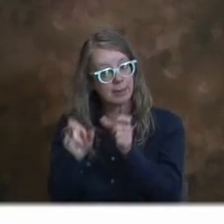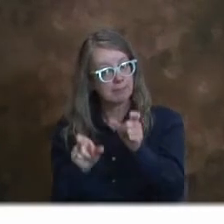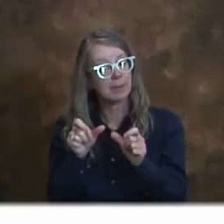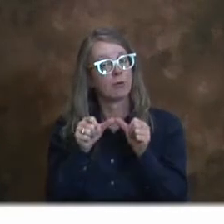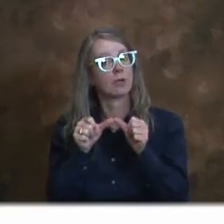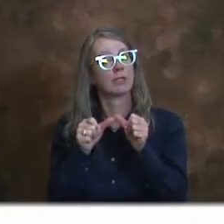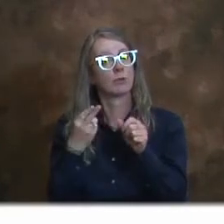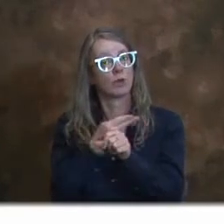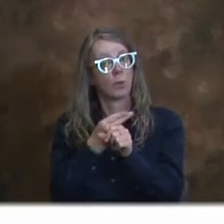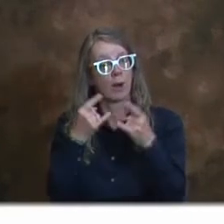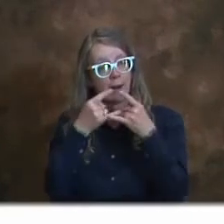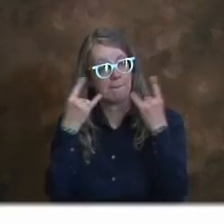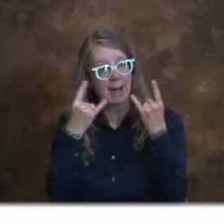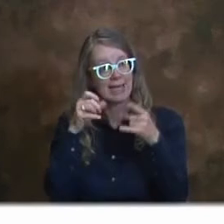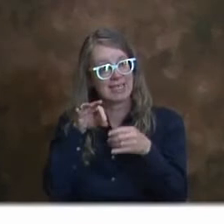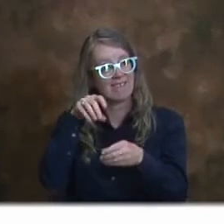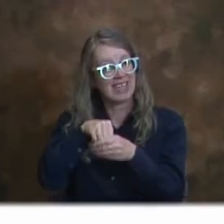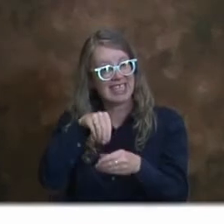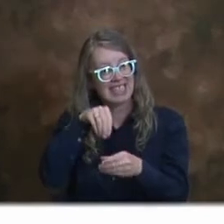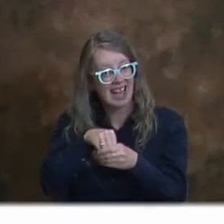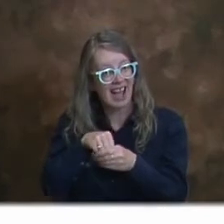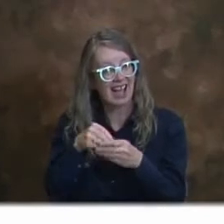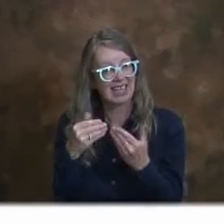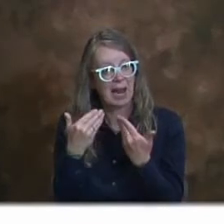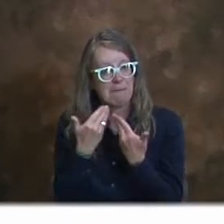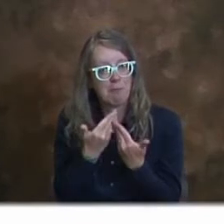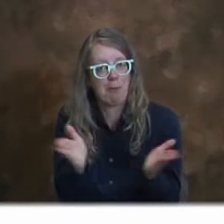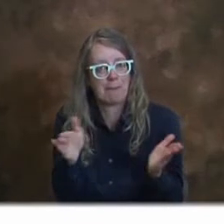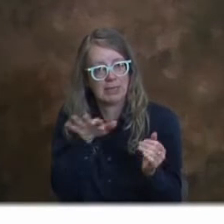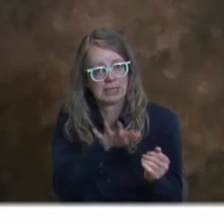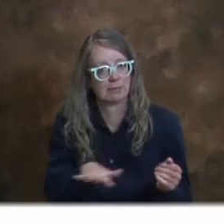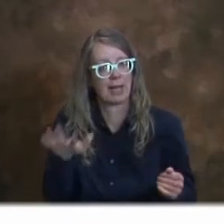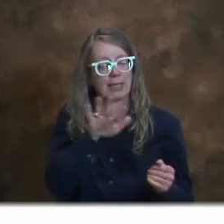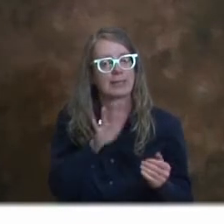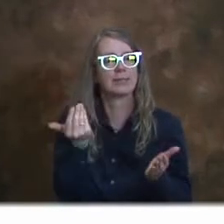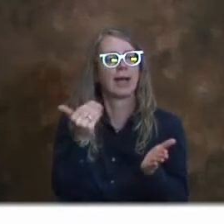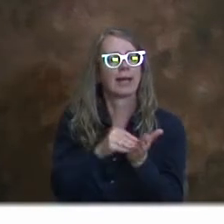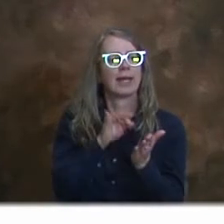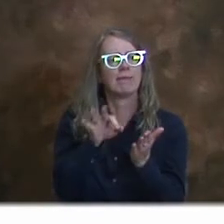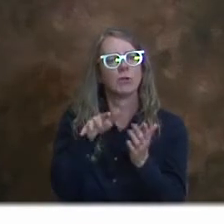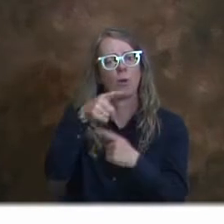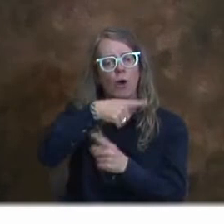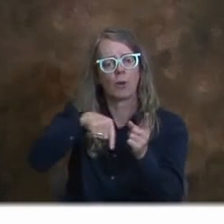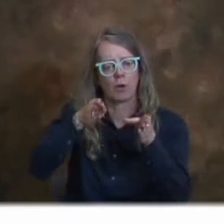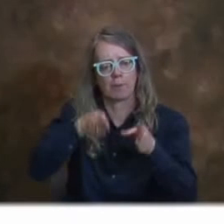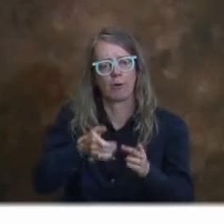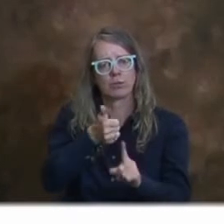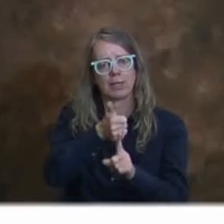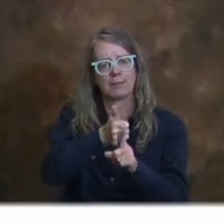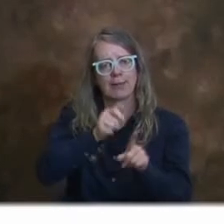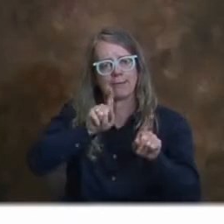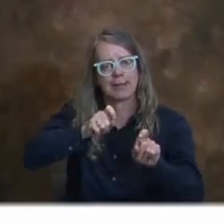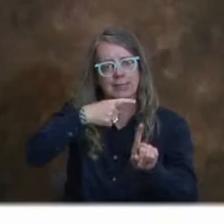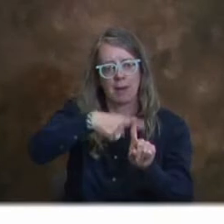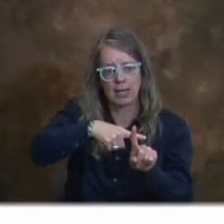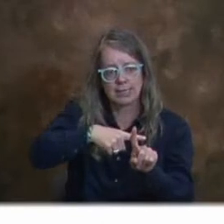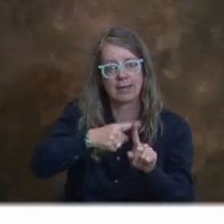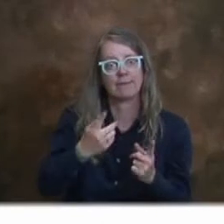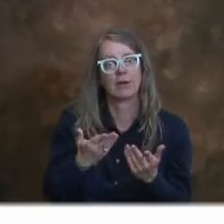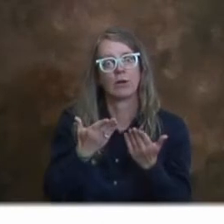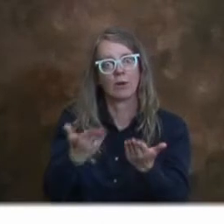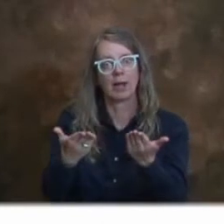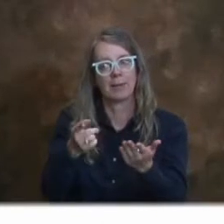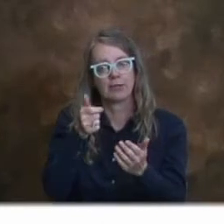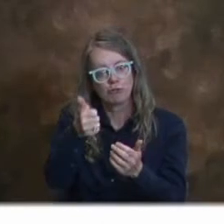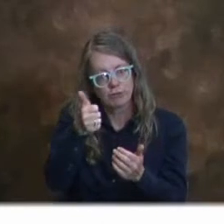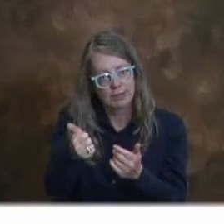in indoor public spaces. Again, if you are exposed to a known positive, consider getting tested. If you have